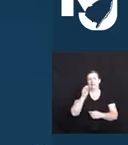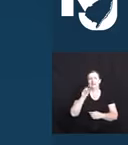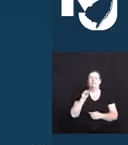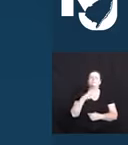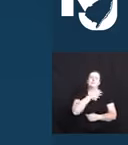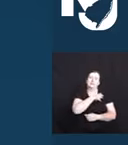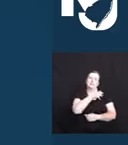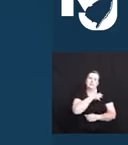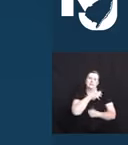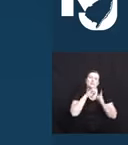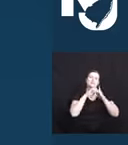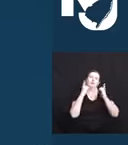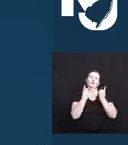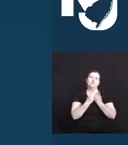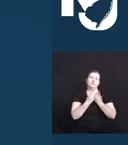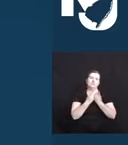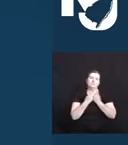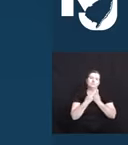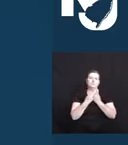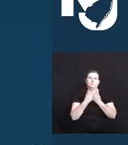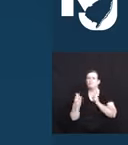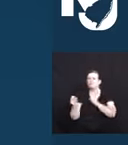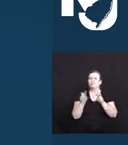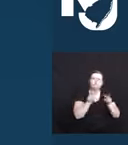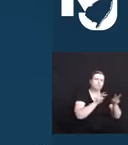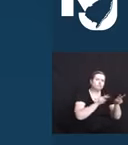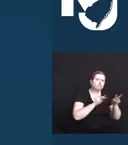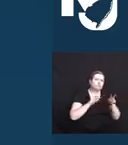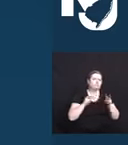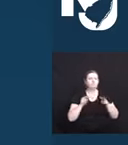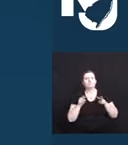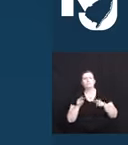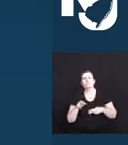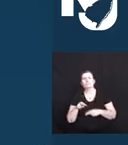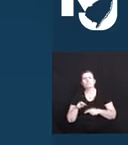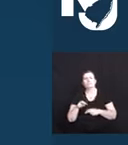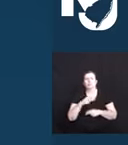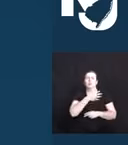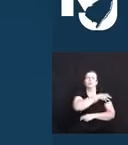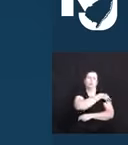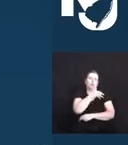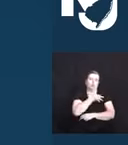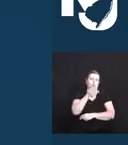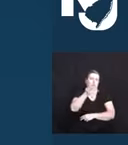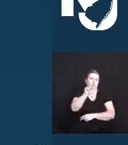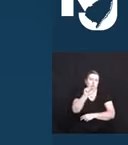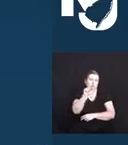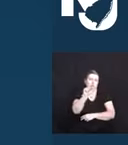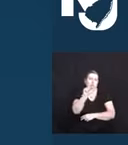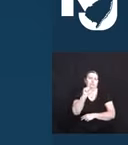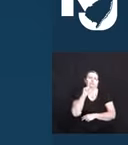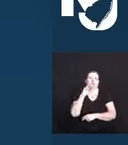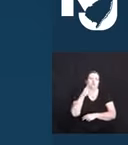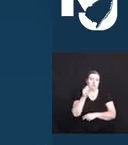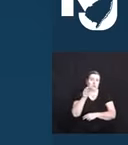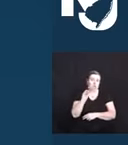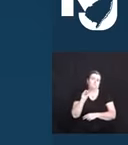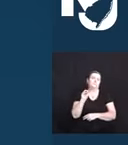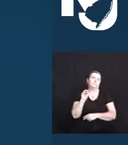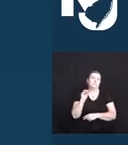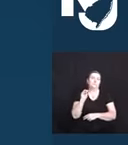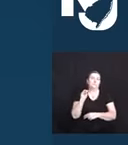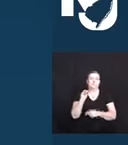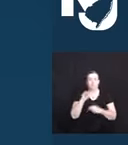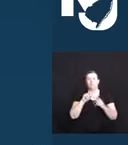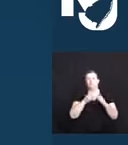as a patrolman, detective, sergeant, lieutenant, and captain, before ultimately retiring in December of 2003. He was